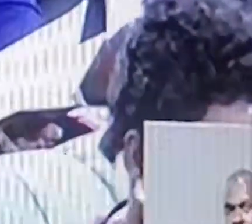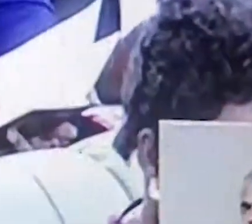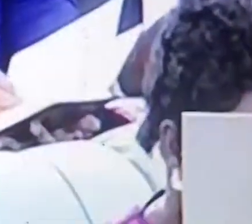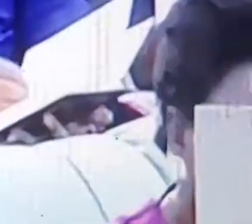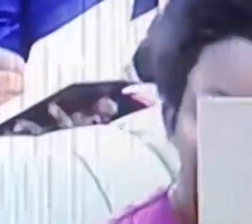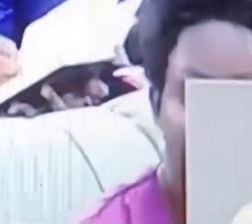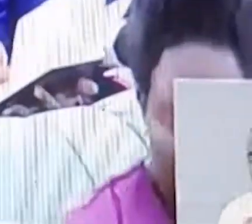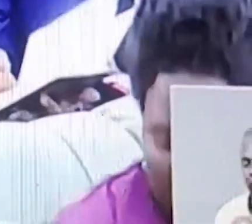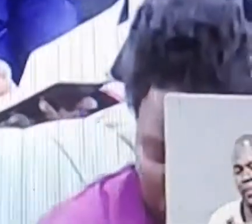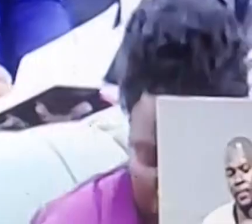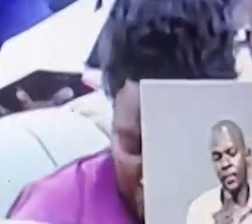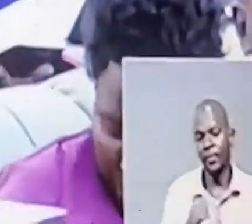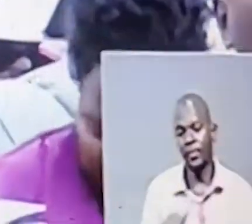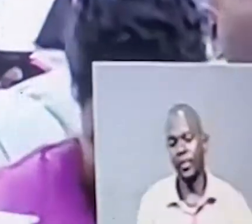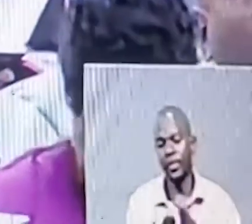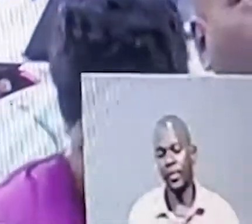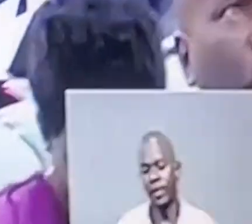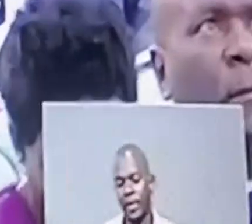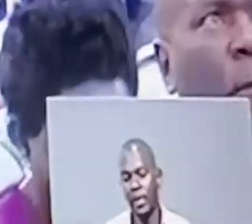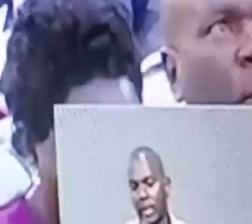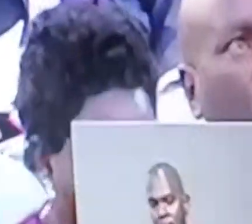as my colleague has stated,